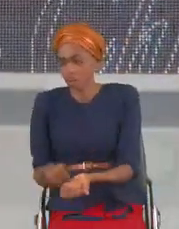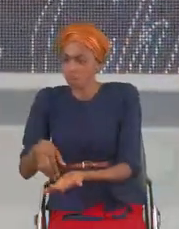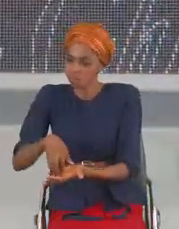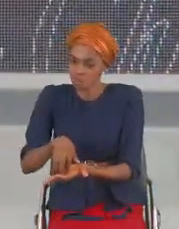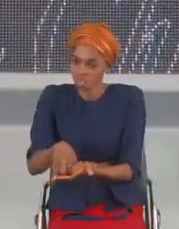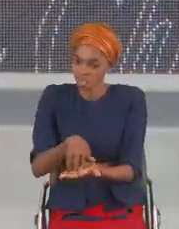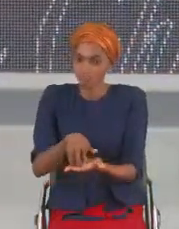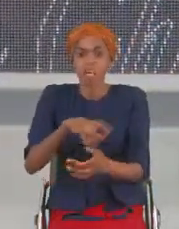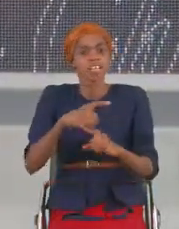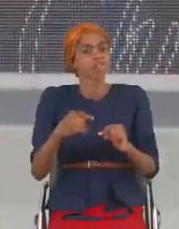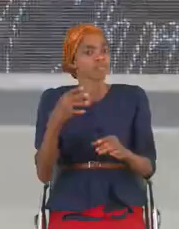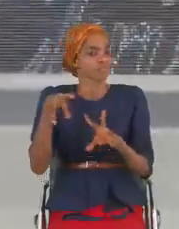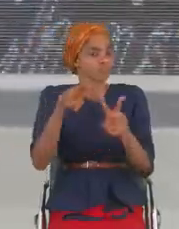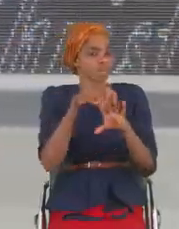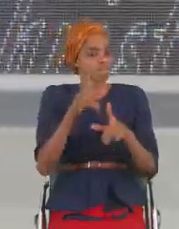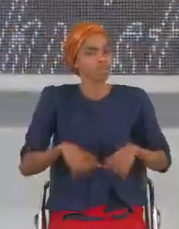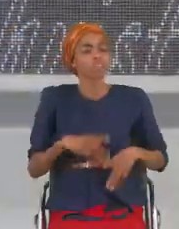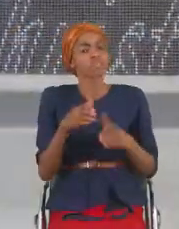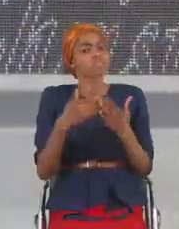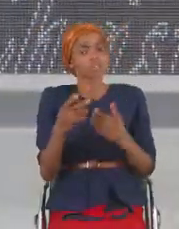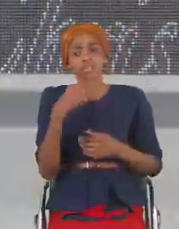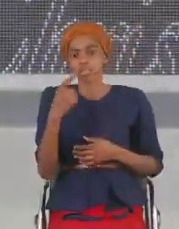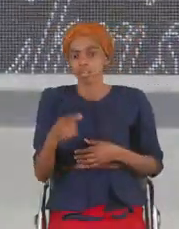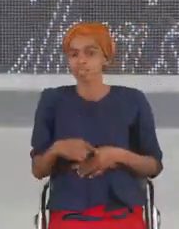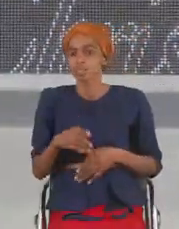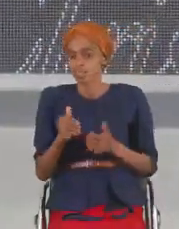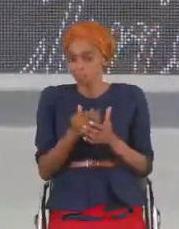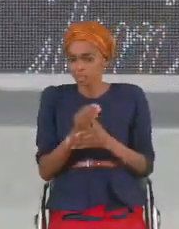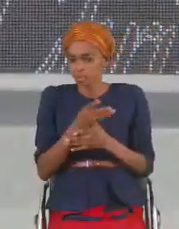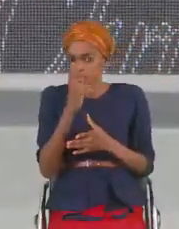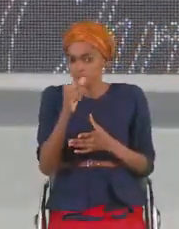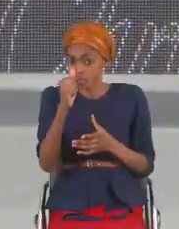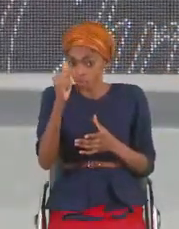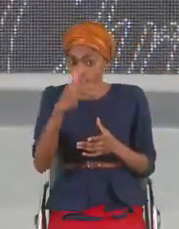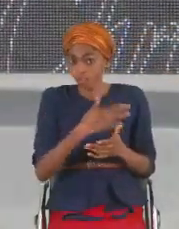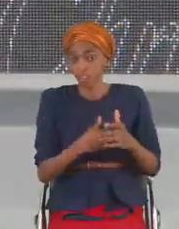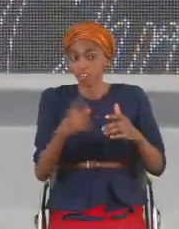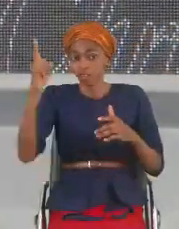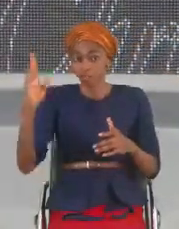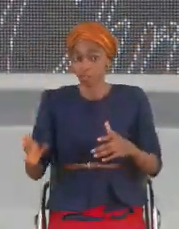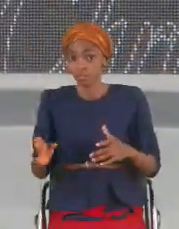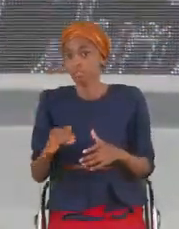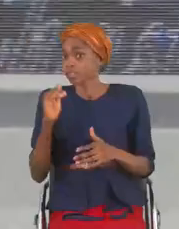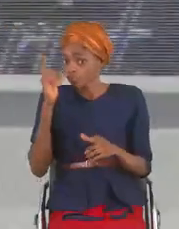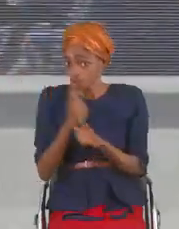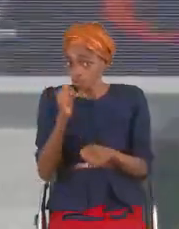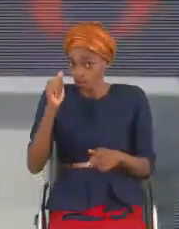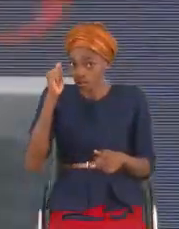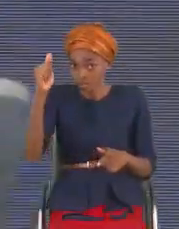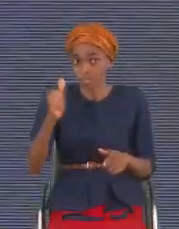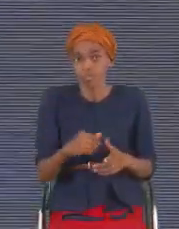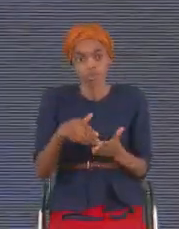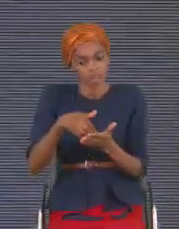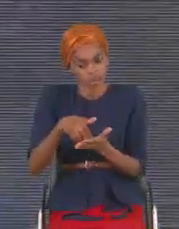your life, you might say, between yourself and God, just by yourself, you're weak